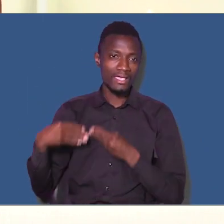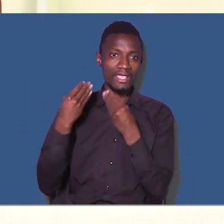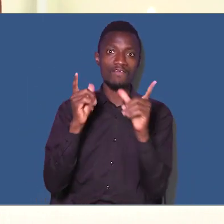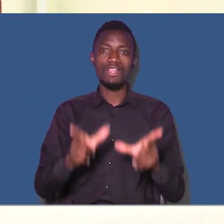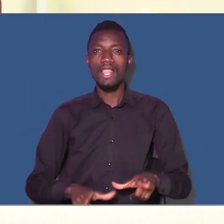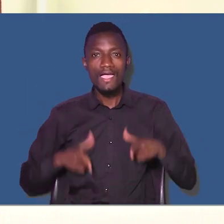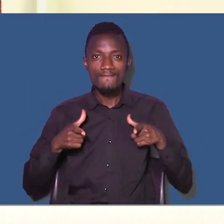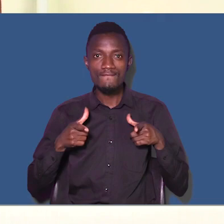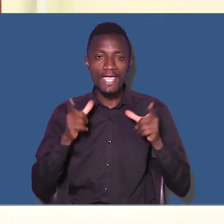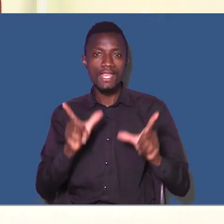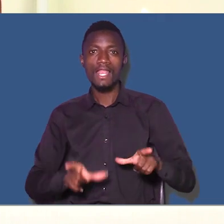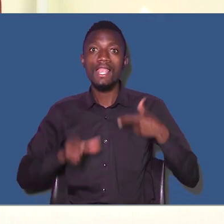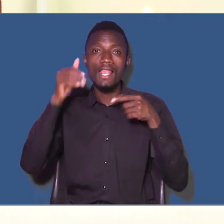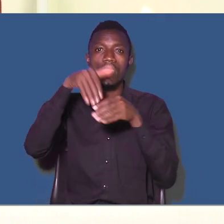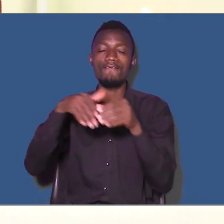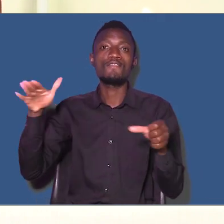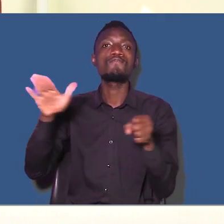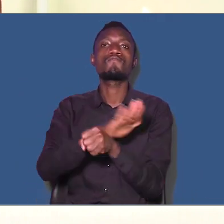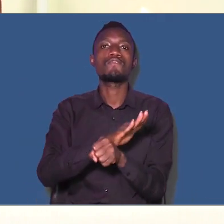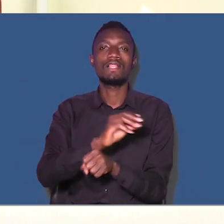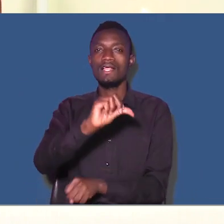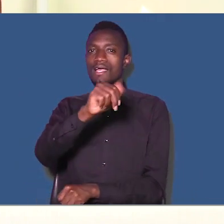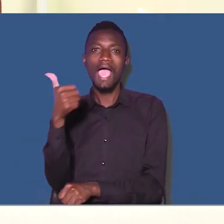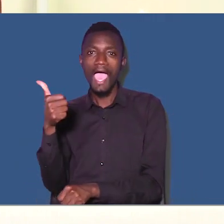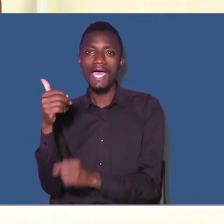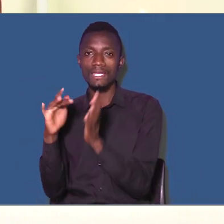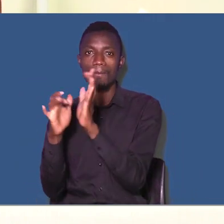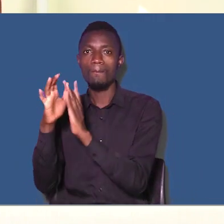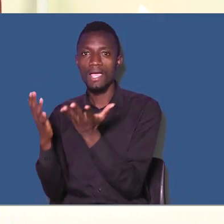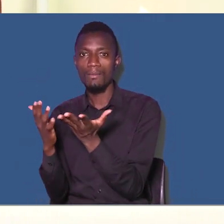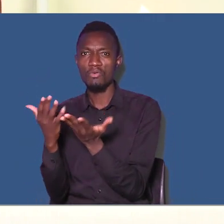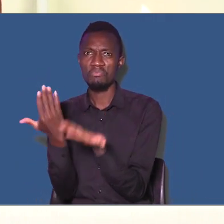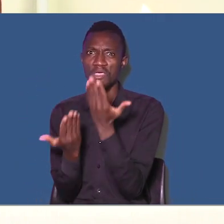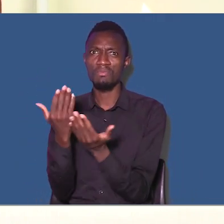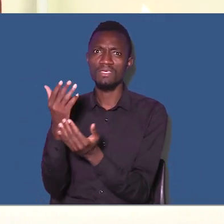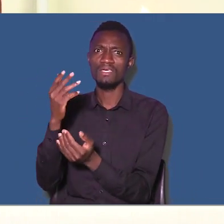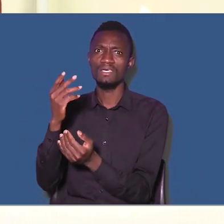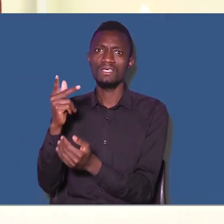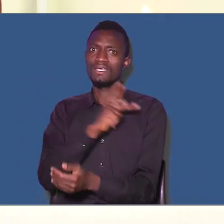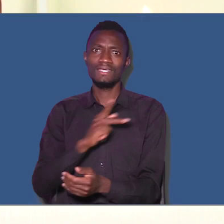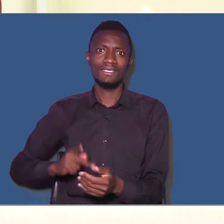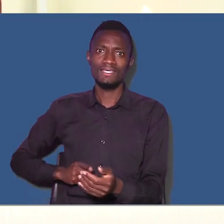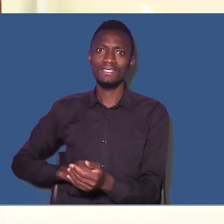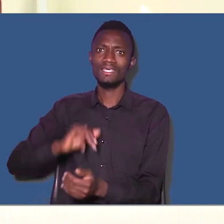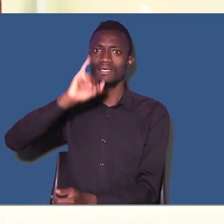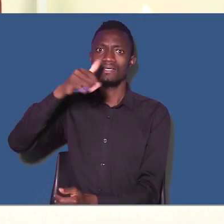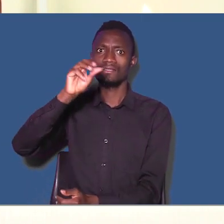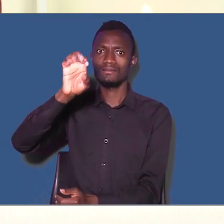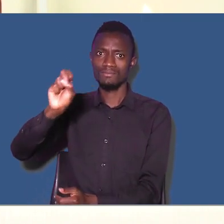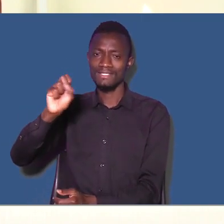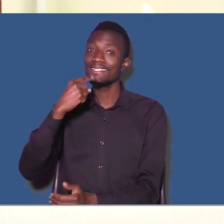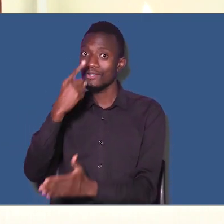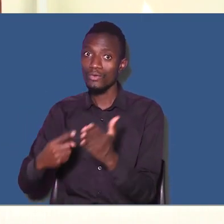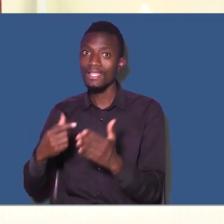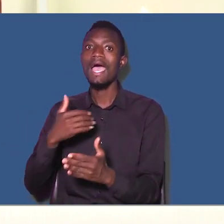full." Other versions like King James or English Standard Version say, "have it more abundantly."